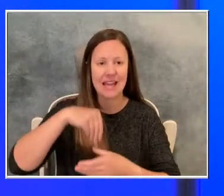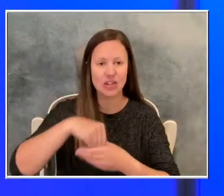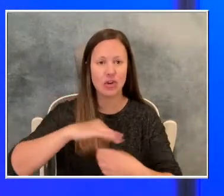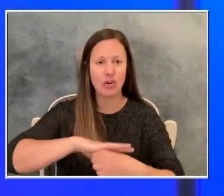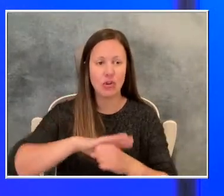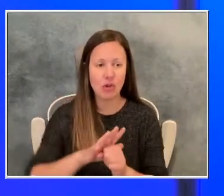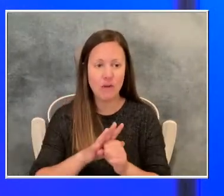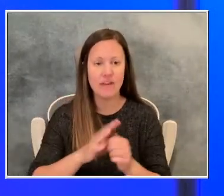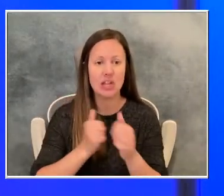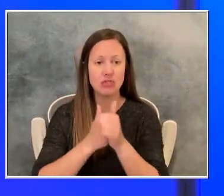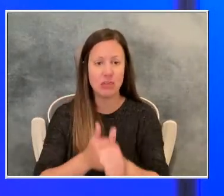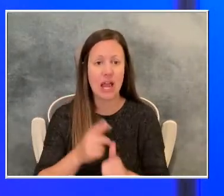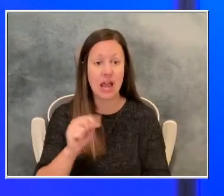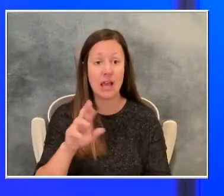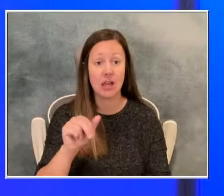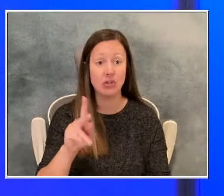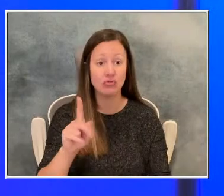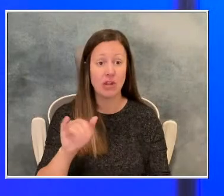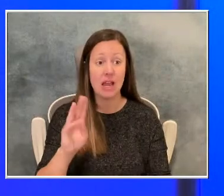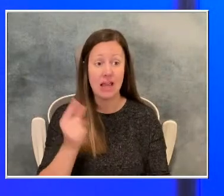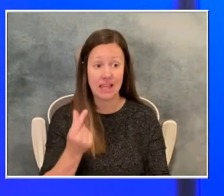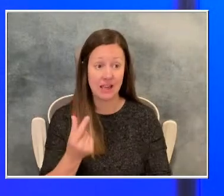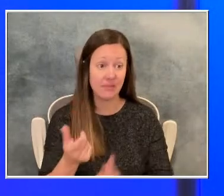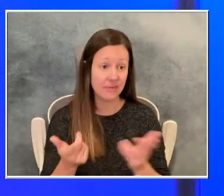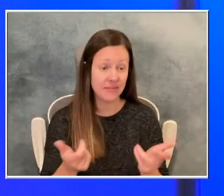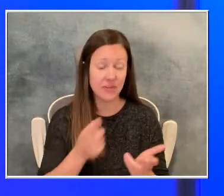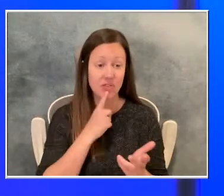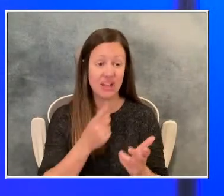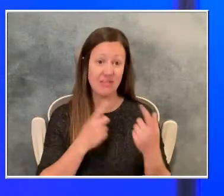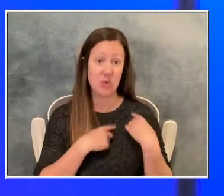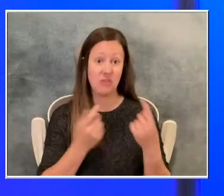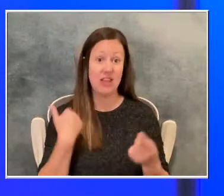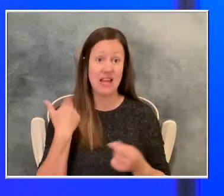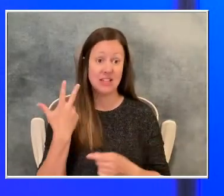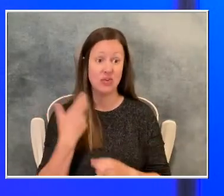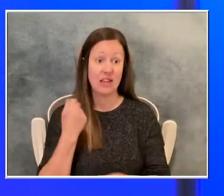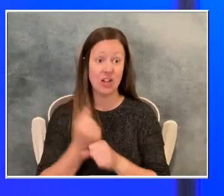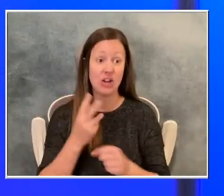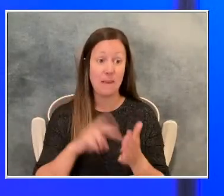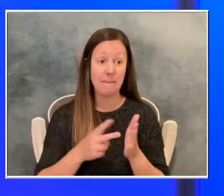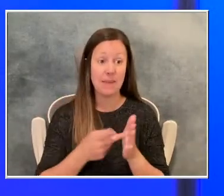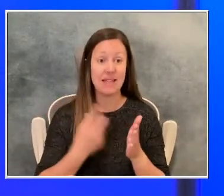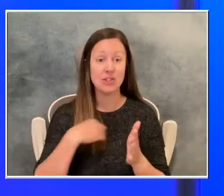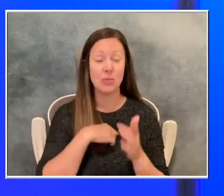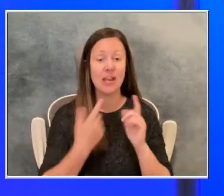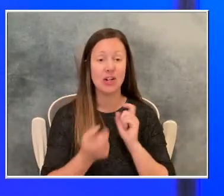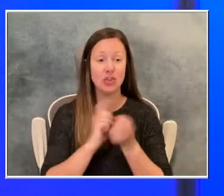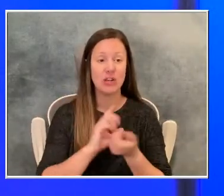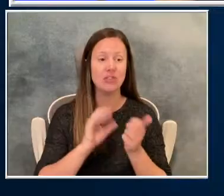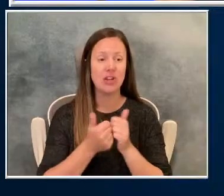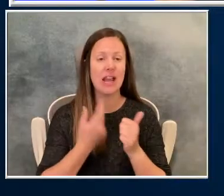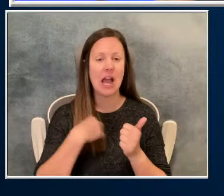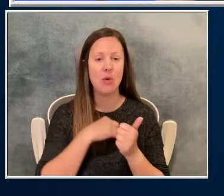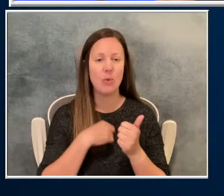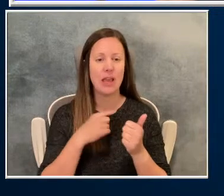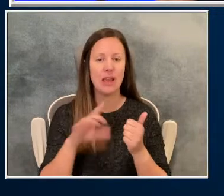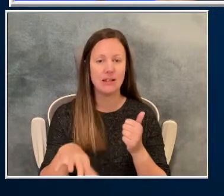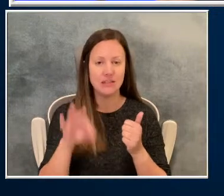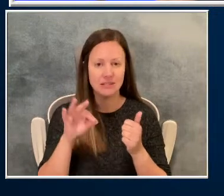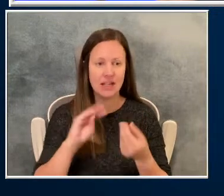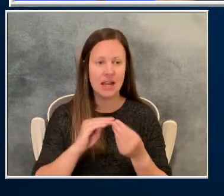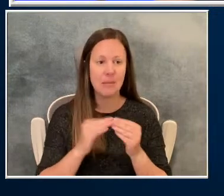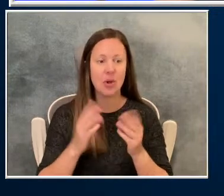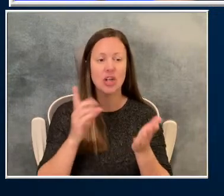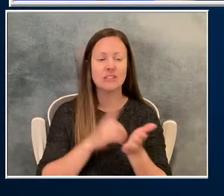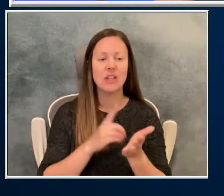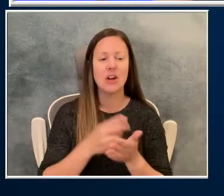to share these numbers for over the last 3 years. And that means that we're changing how we deliver the numbers. So let's bring in Doc Hawk. He can kind of better explain